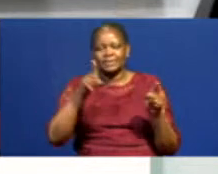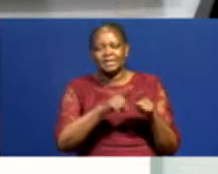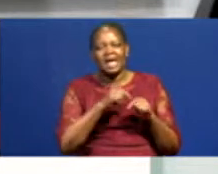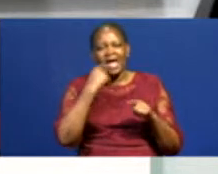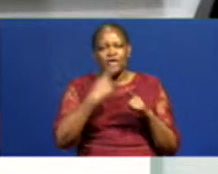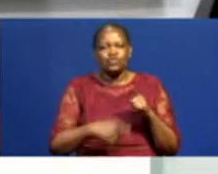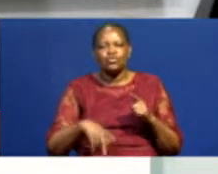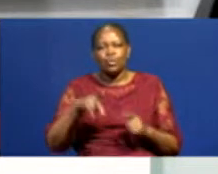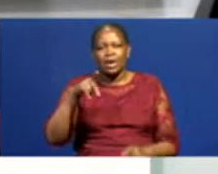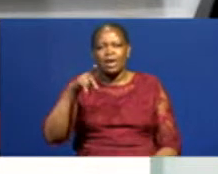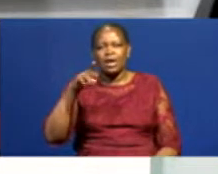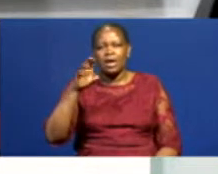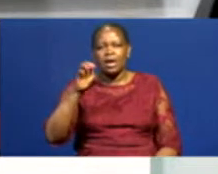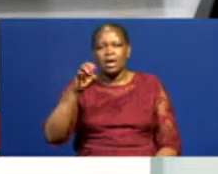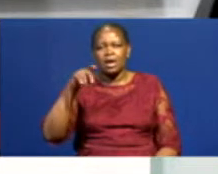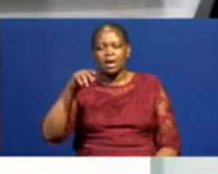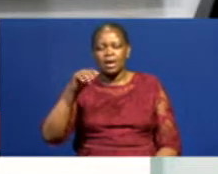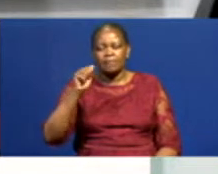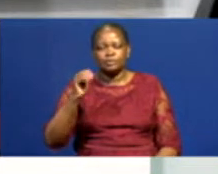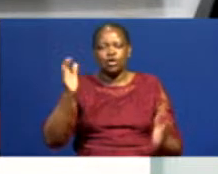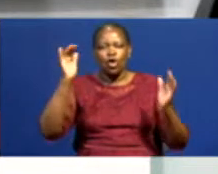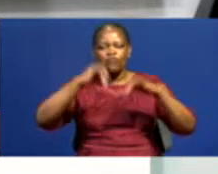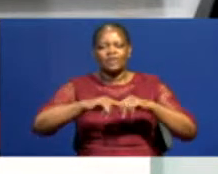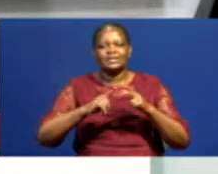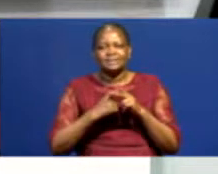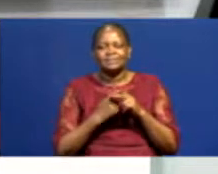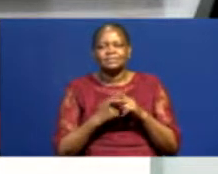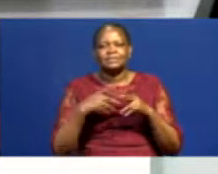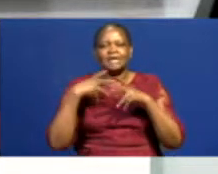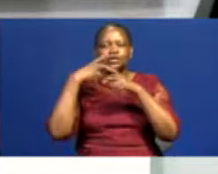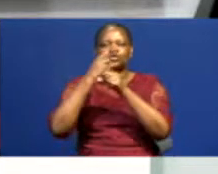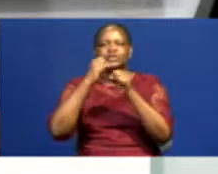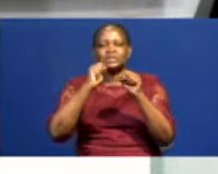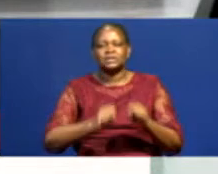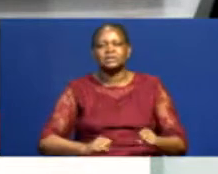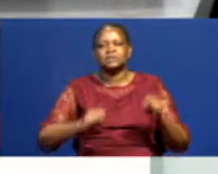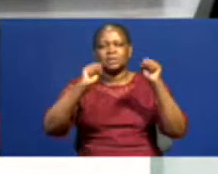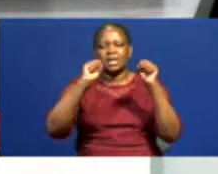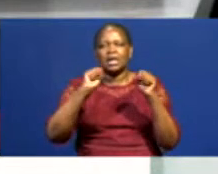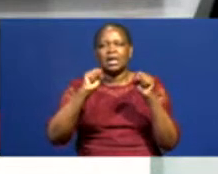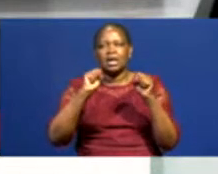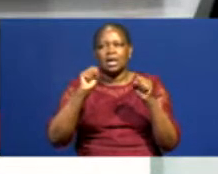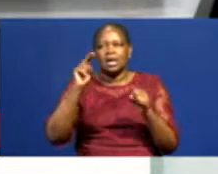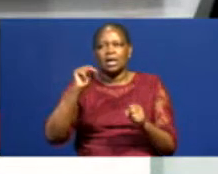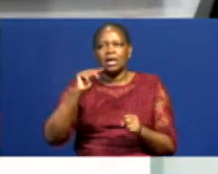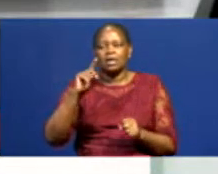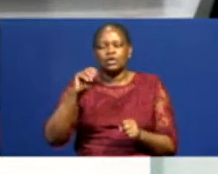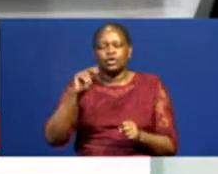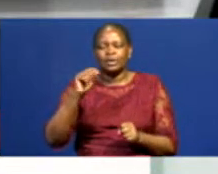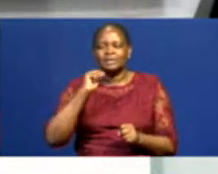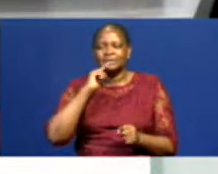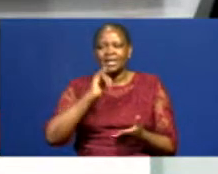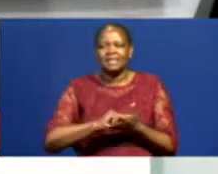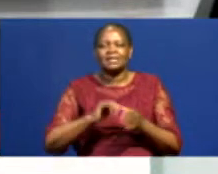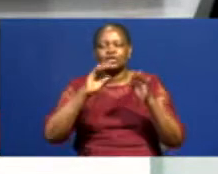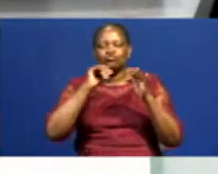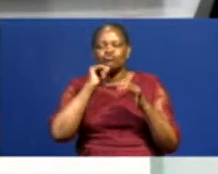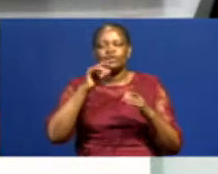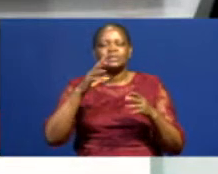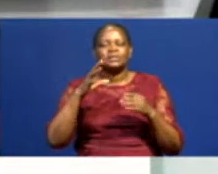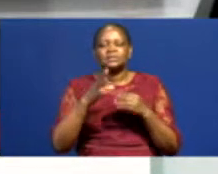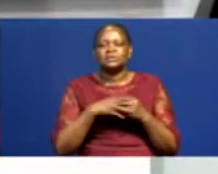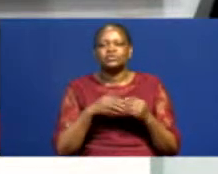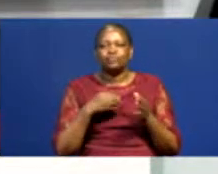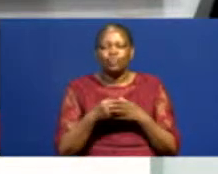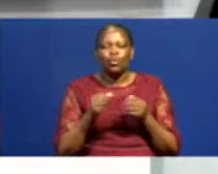at the annual KEFSHA conference kicked off, the association's chair, Johnson Nzioka, claimed teachers were not satisfied with